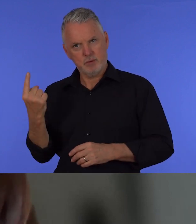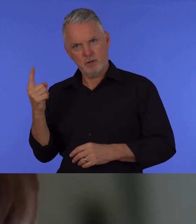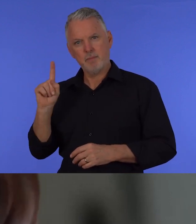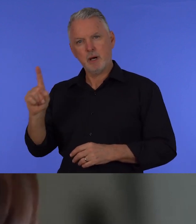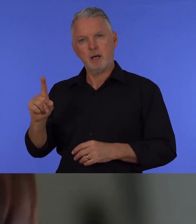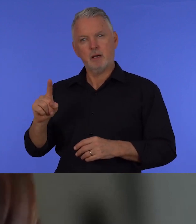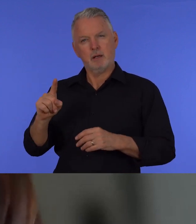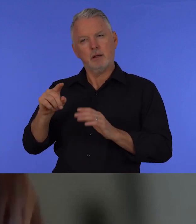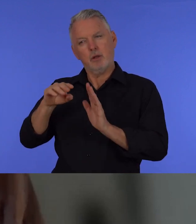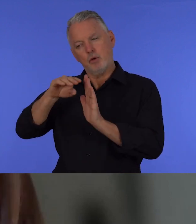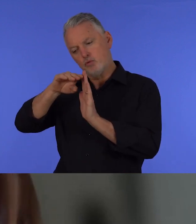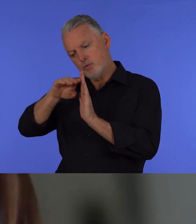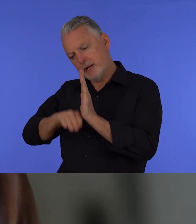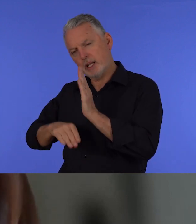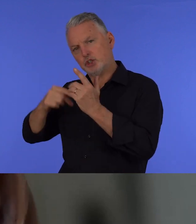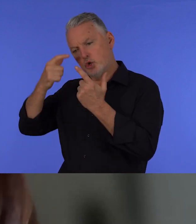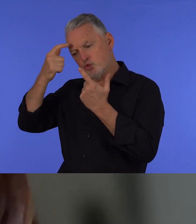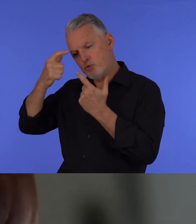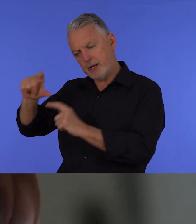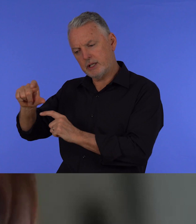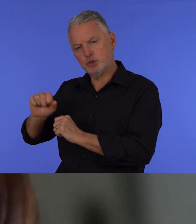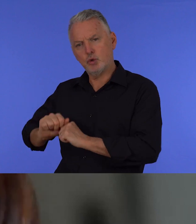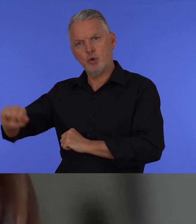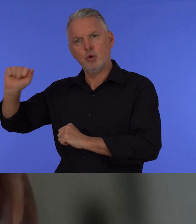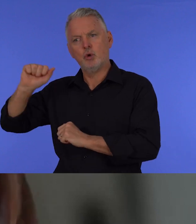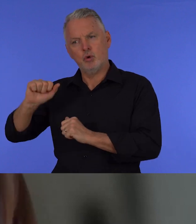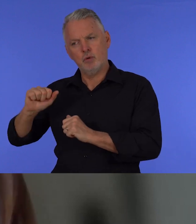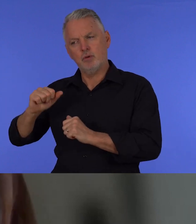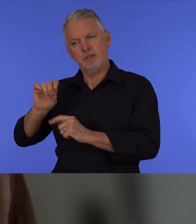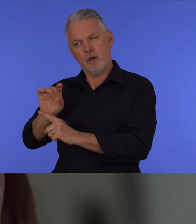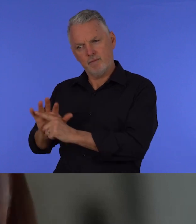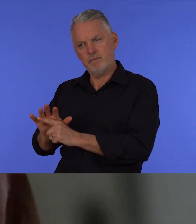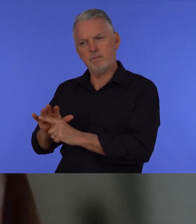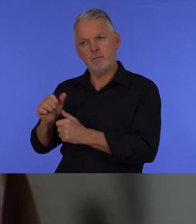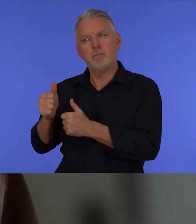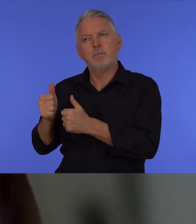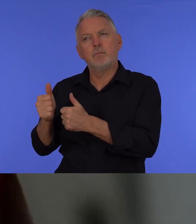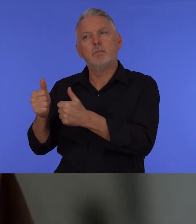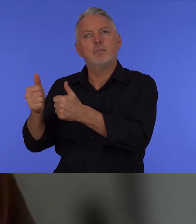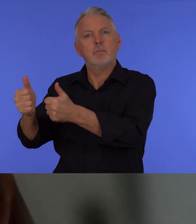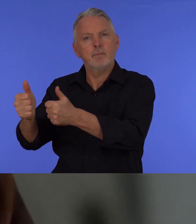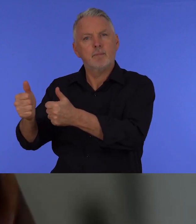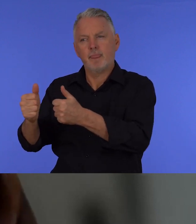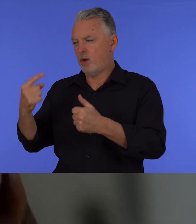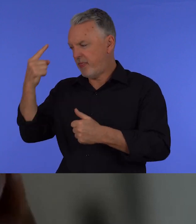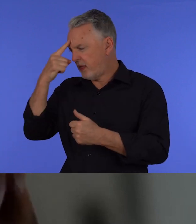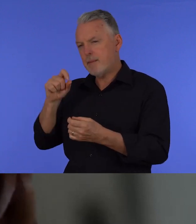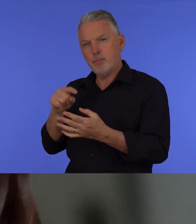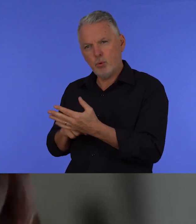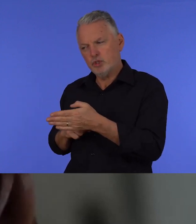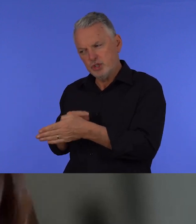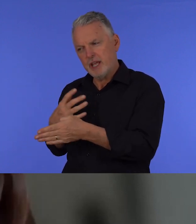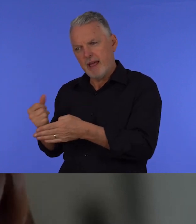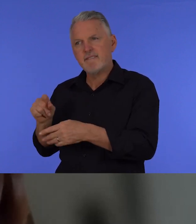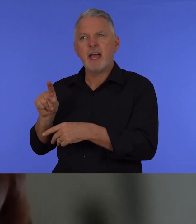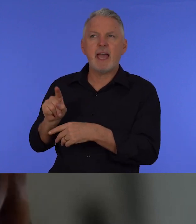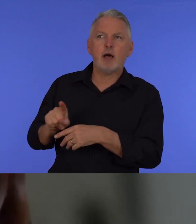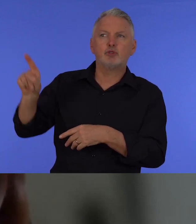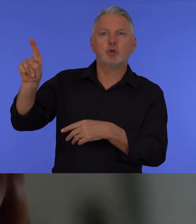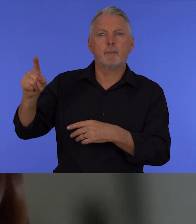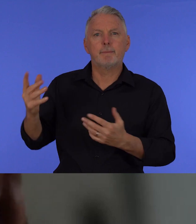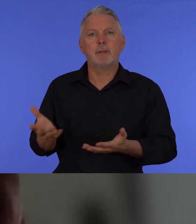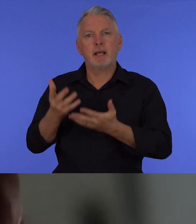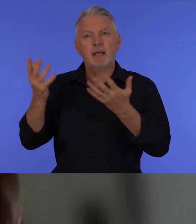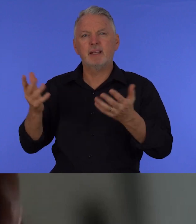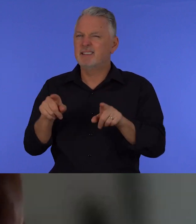independent physically, but also just regulation wise, I think she just gets used to, and I actually think she needs a little